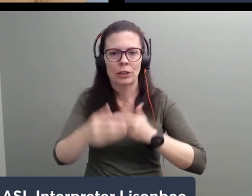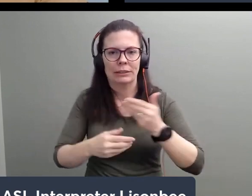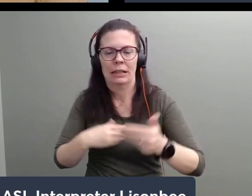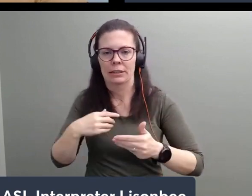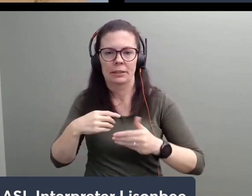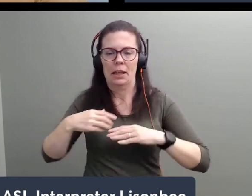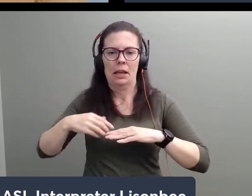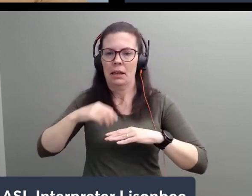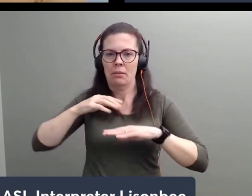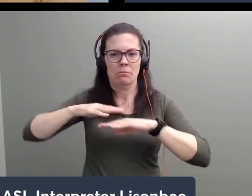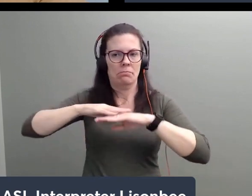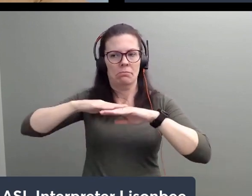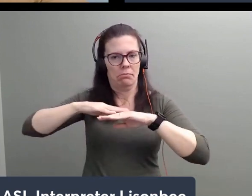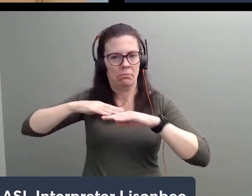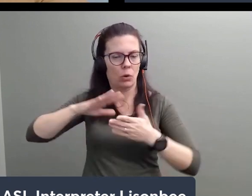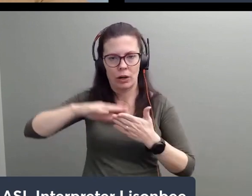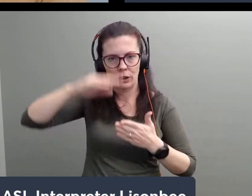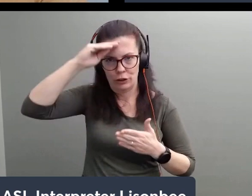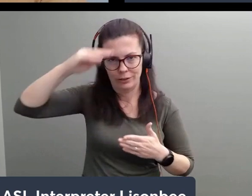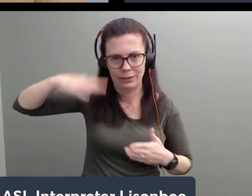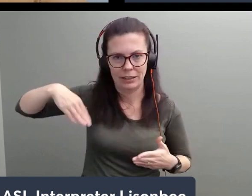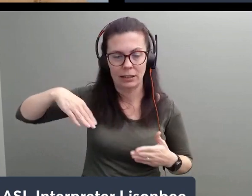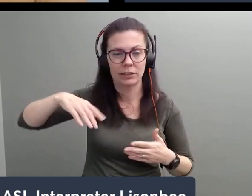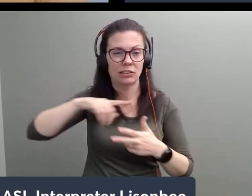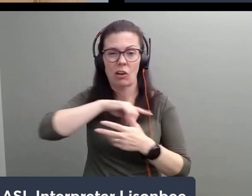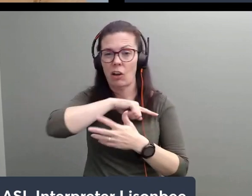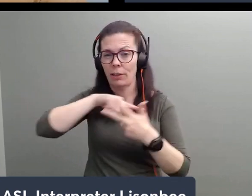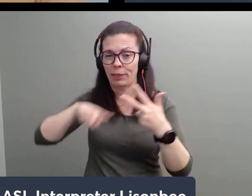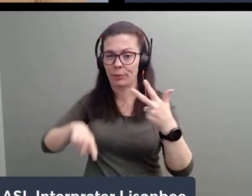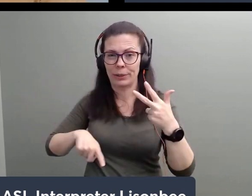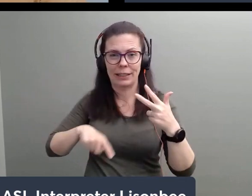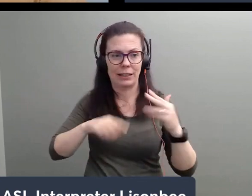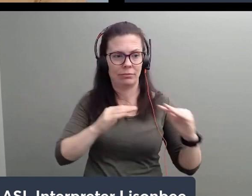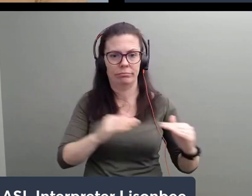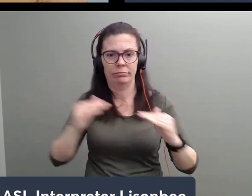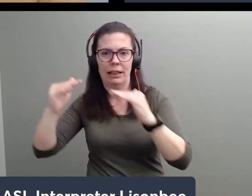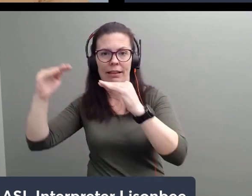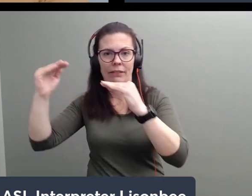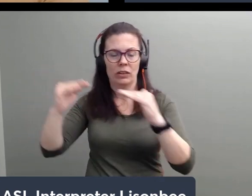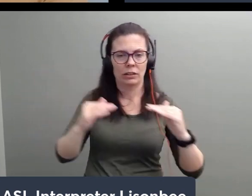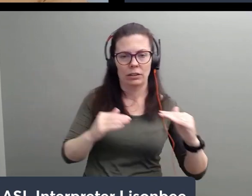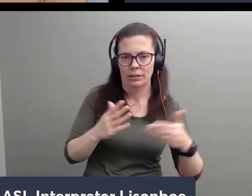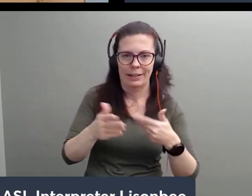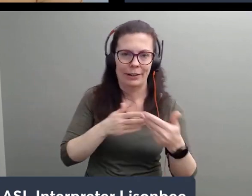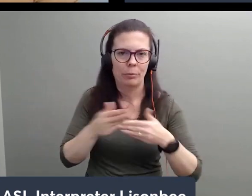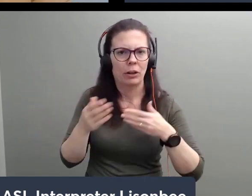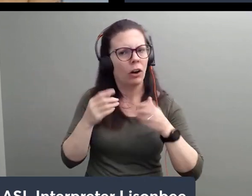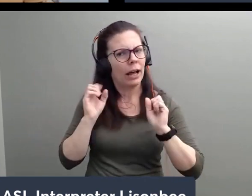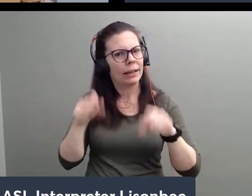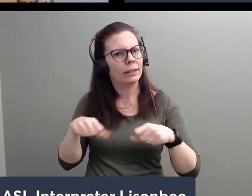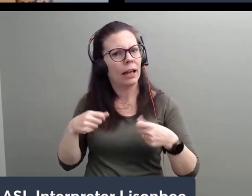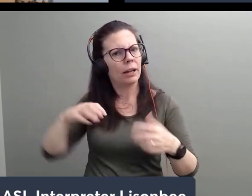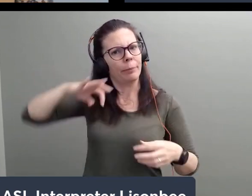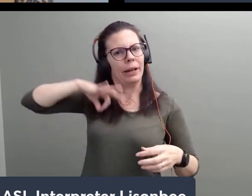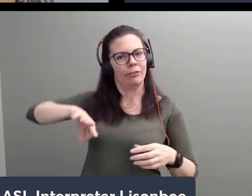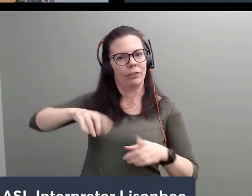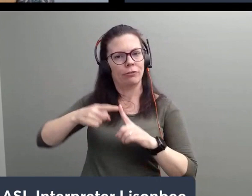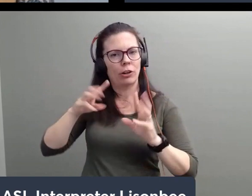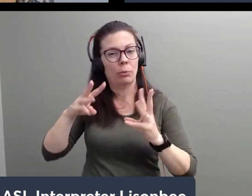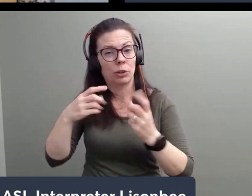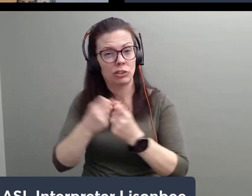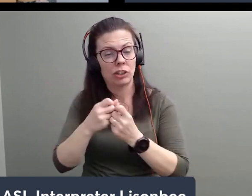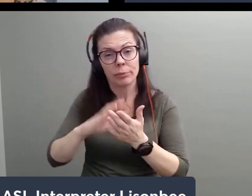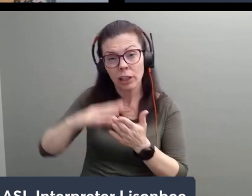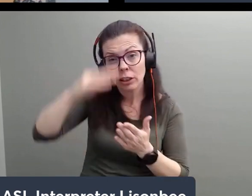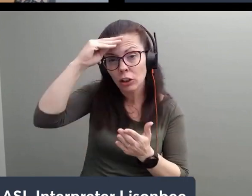yet. In all of these cases, no matter what my learning level is, I'm going to be able to go through this workshop and learn something new, and maybe